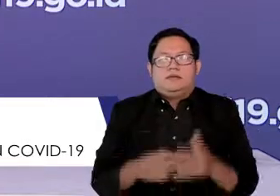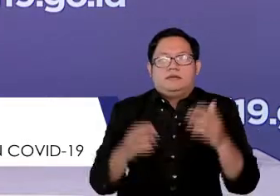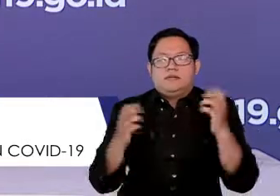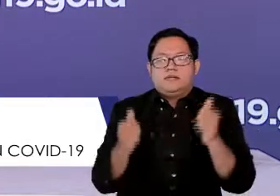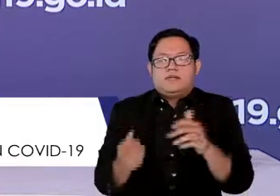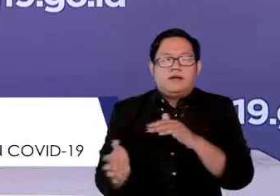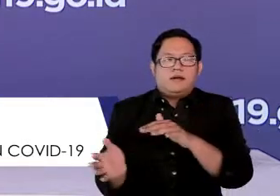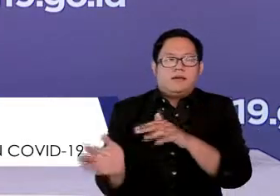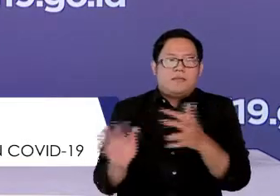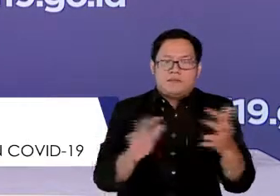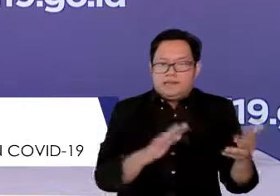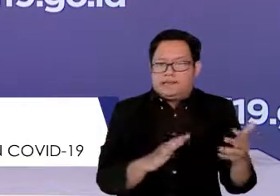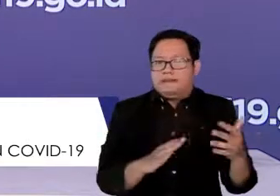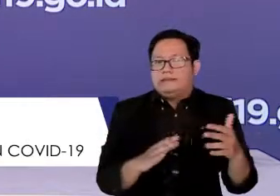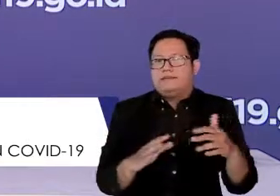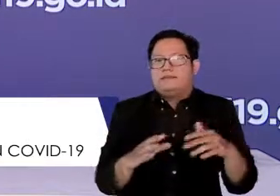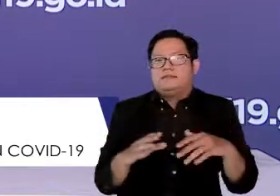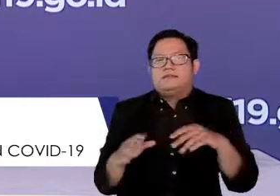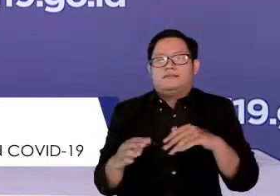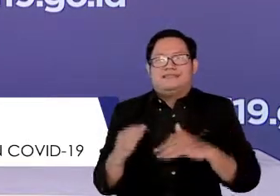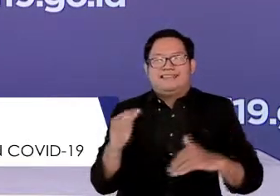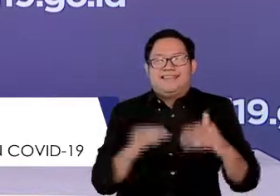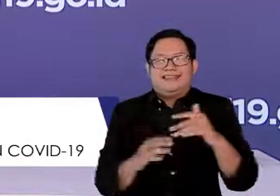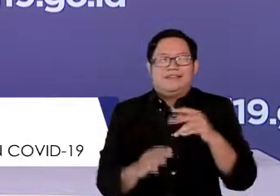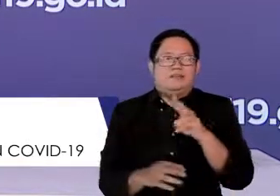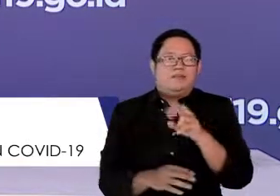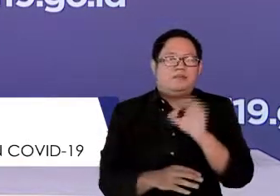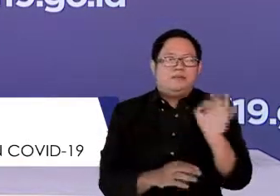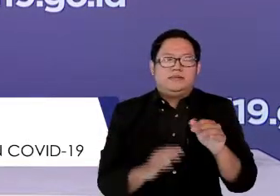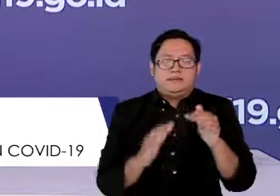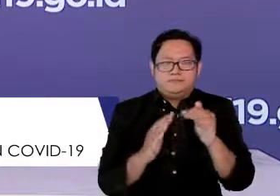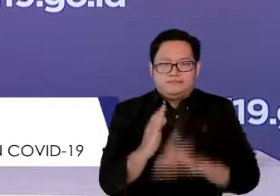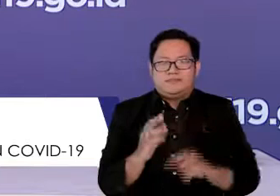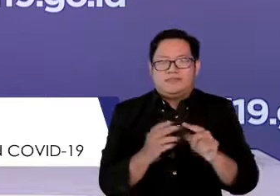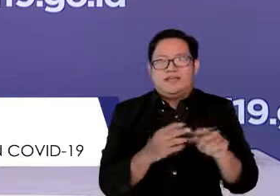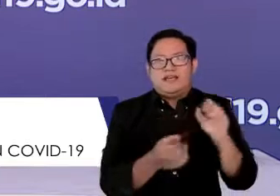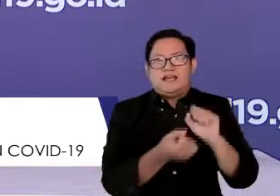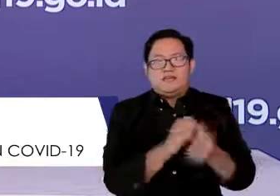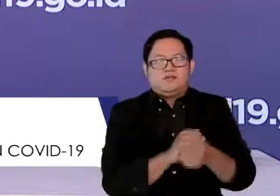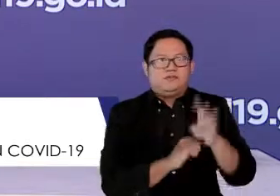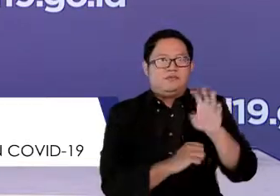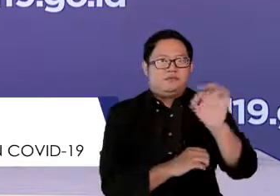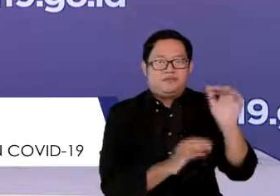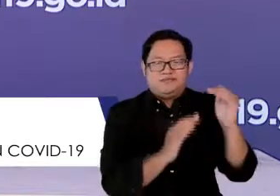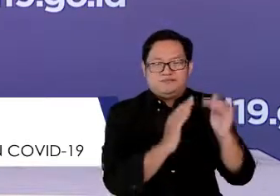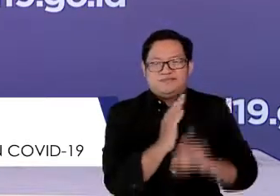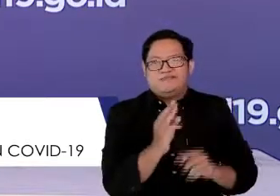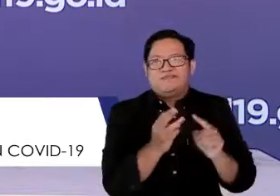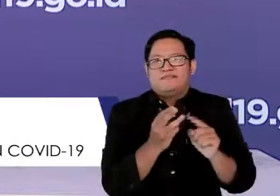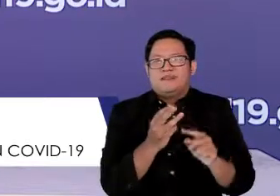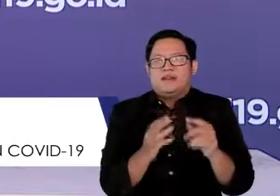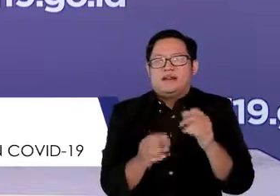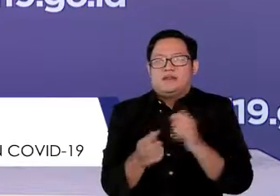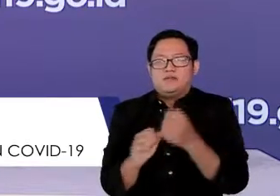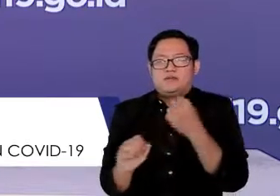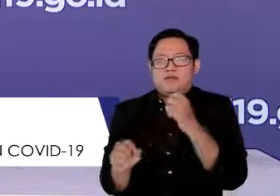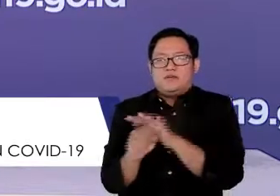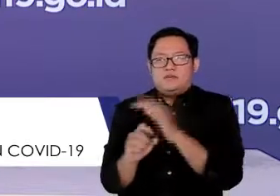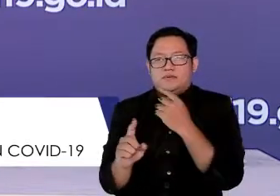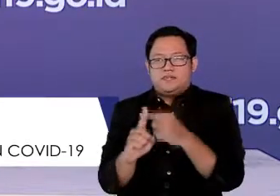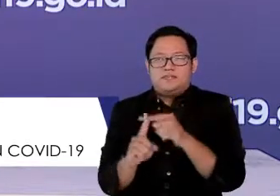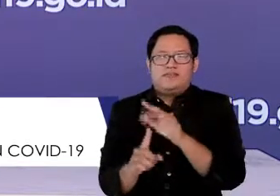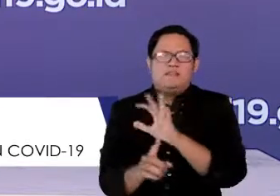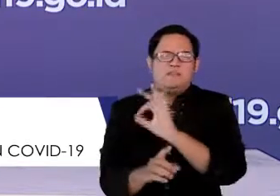than 2% and less than 100,000 active cases and a positivity rate of less than